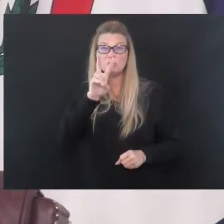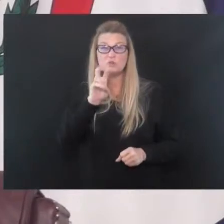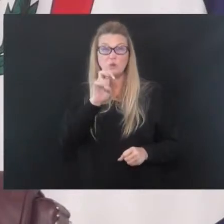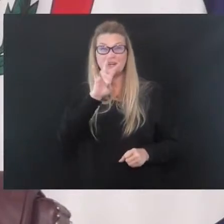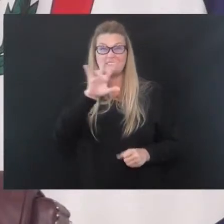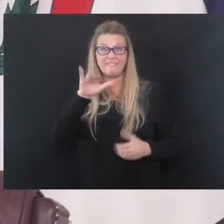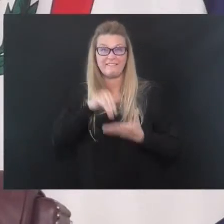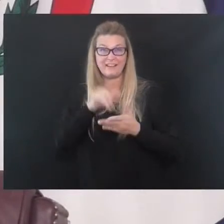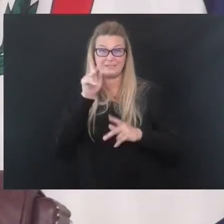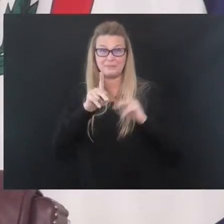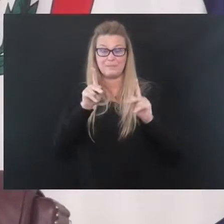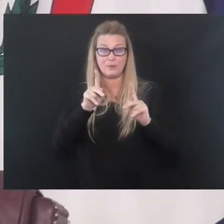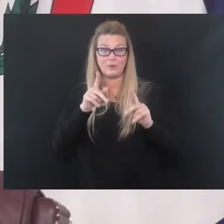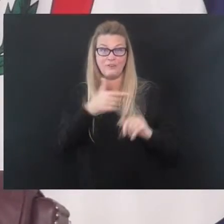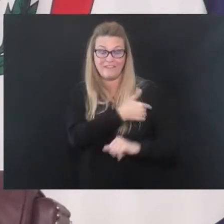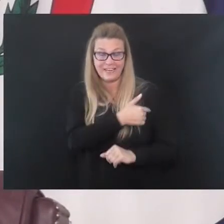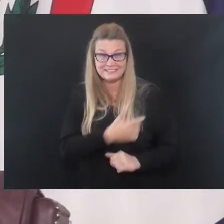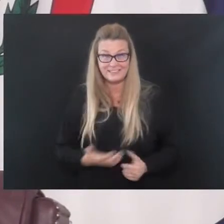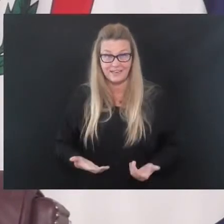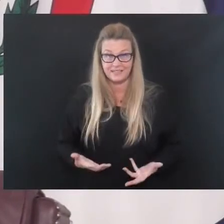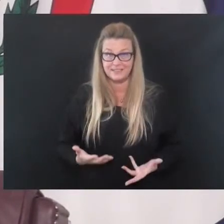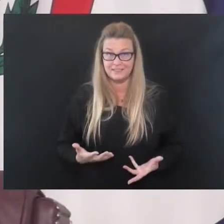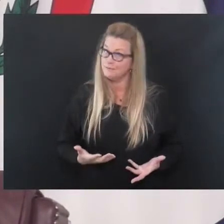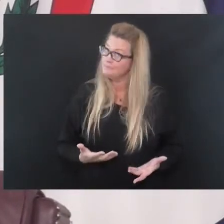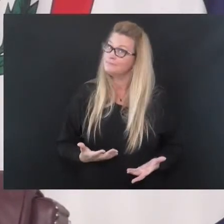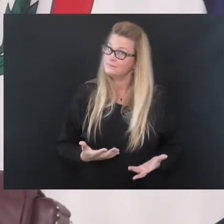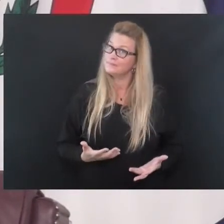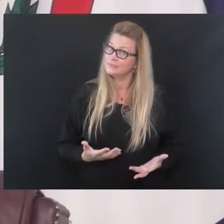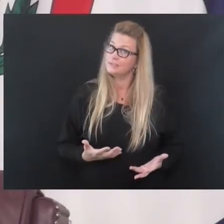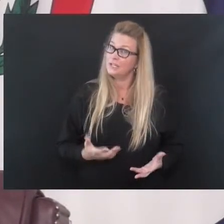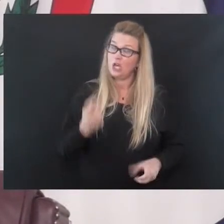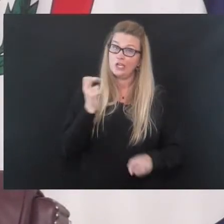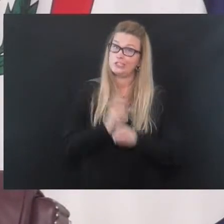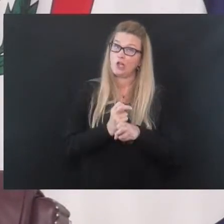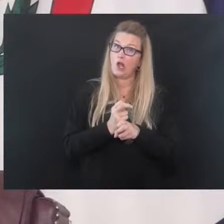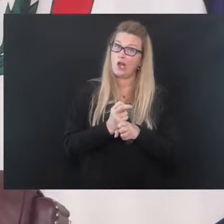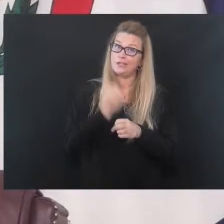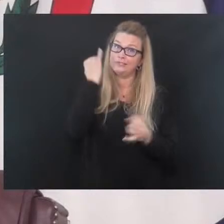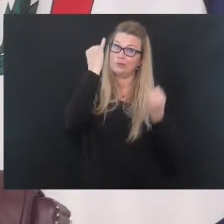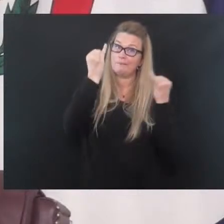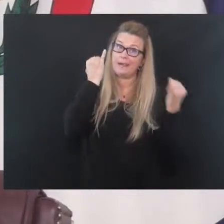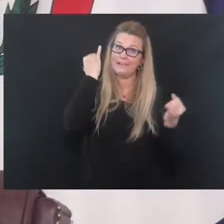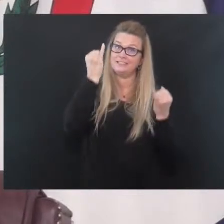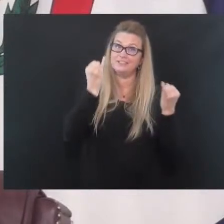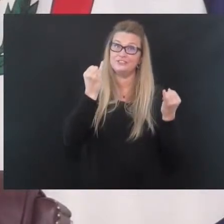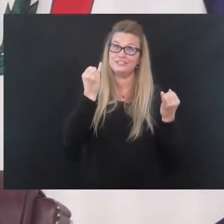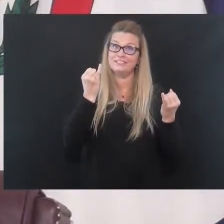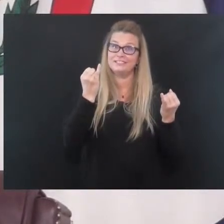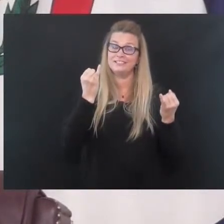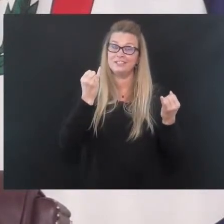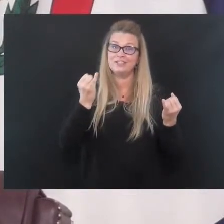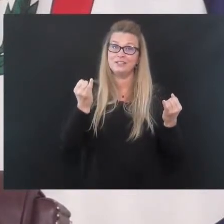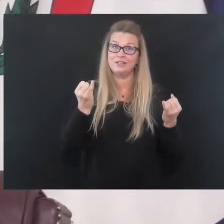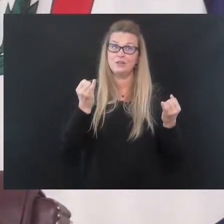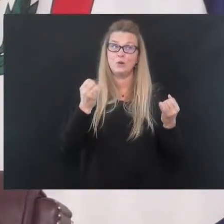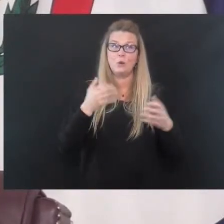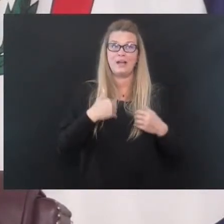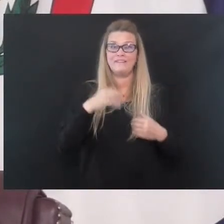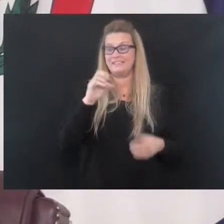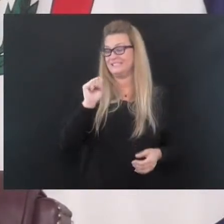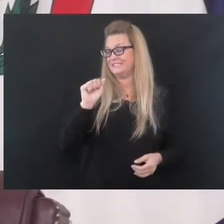275,000 tested or vaccinated. You know, it's hard to imagine that we're going to give savings bonds